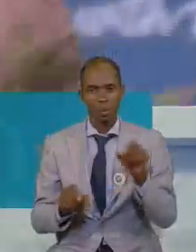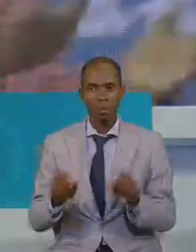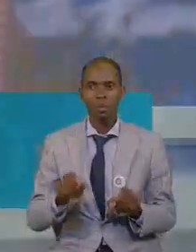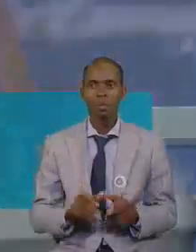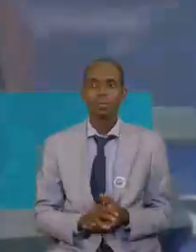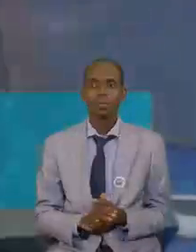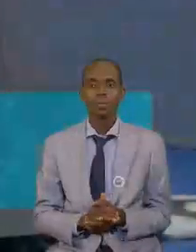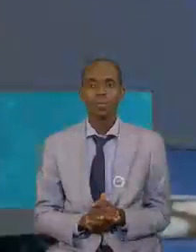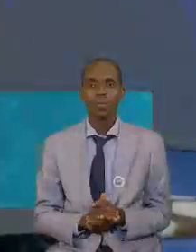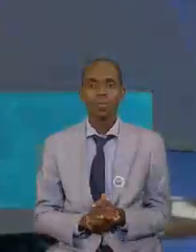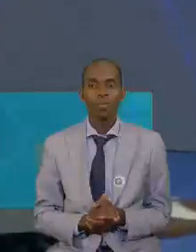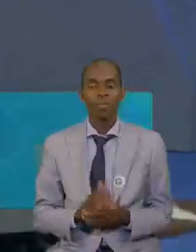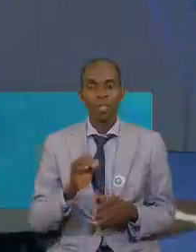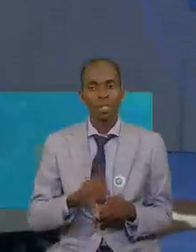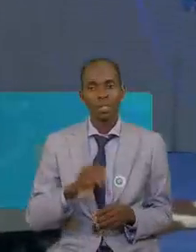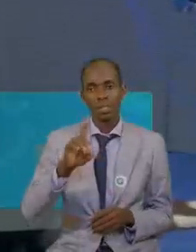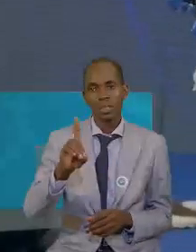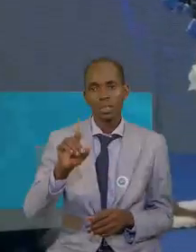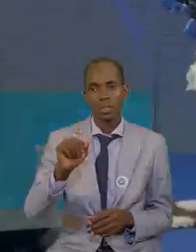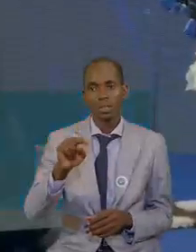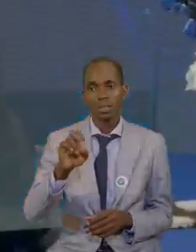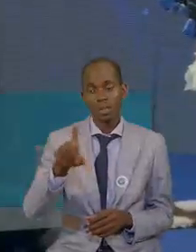We're reading from Daniel chapter 7.